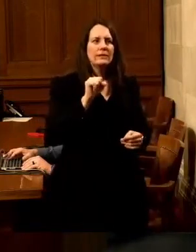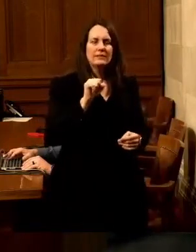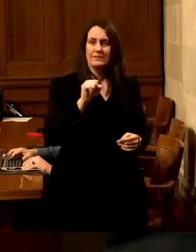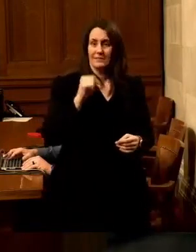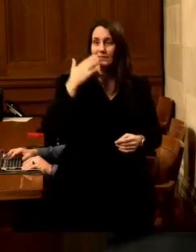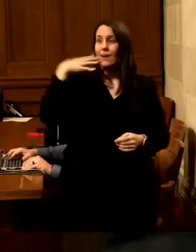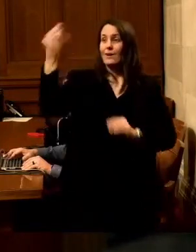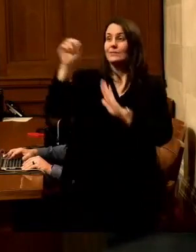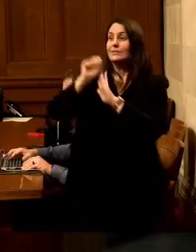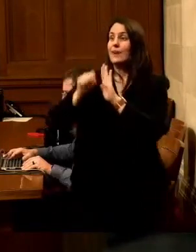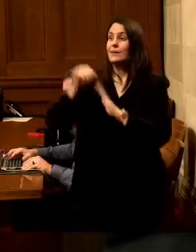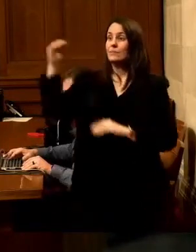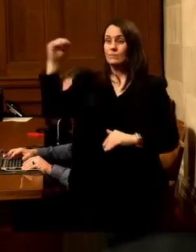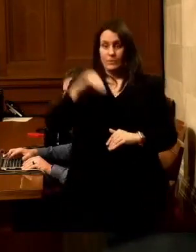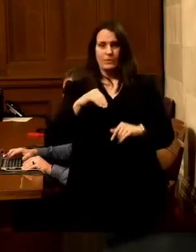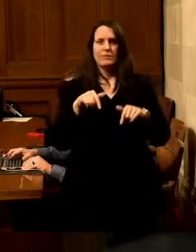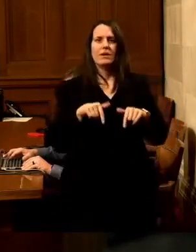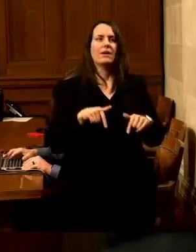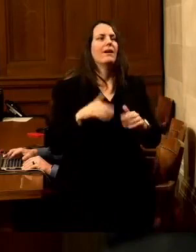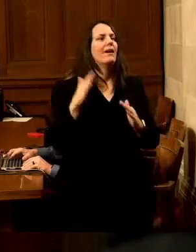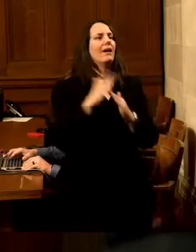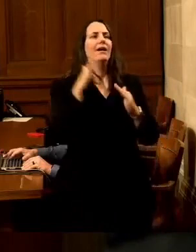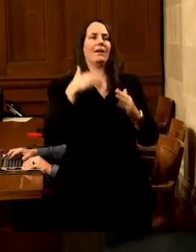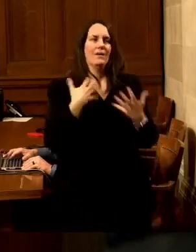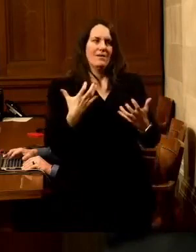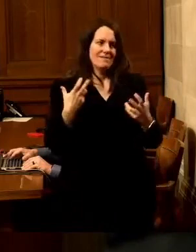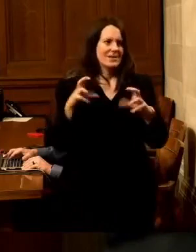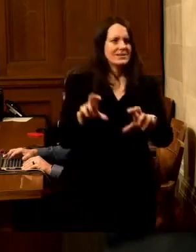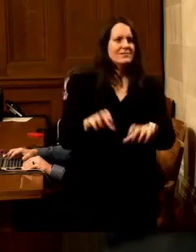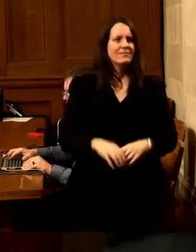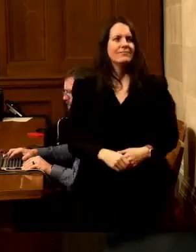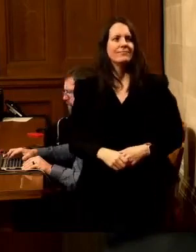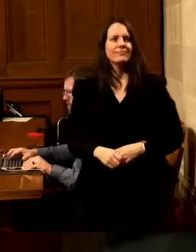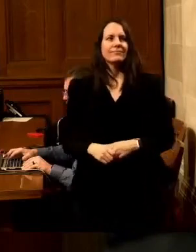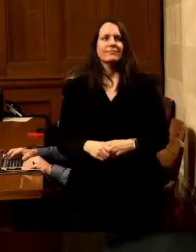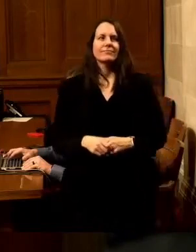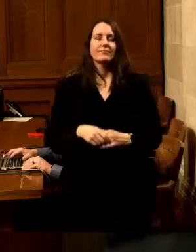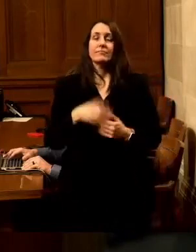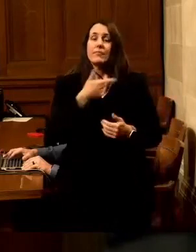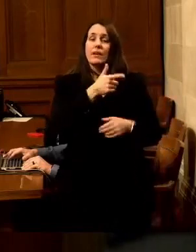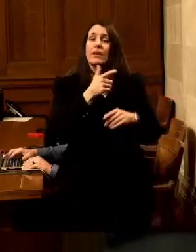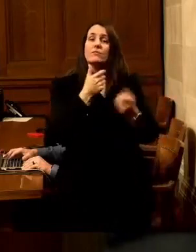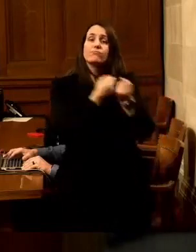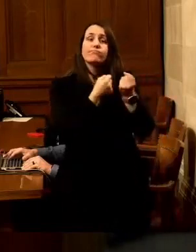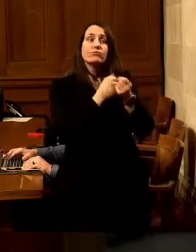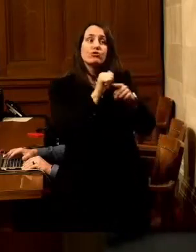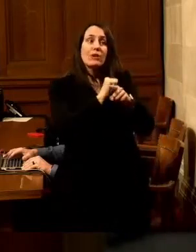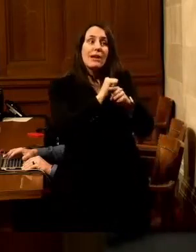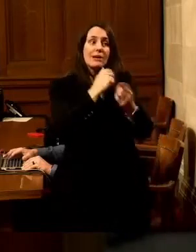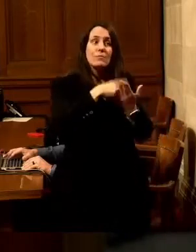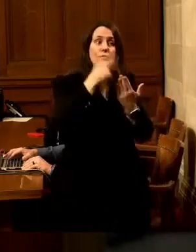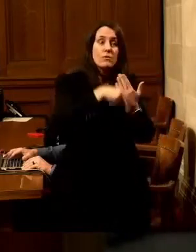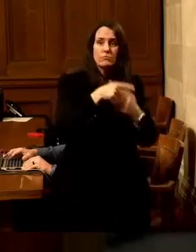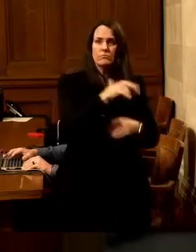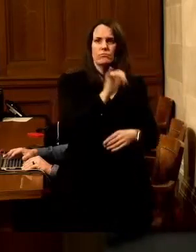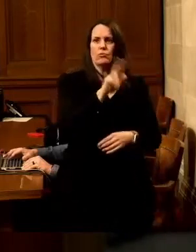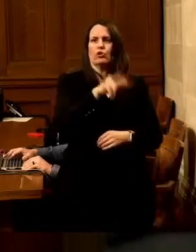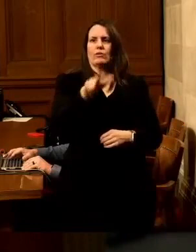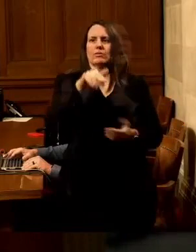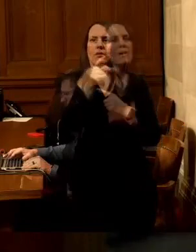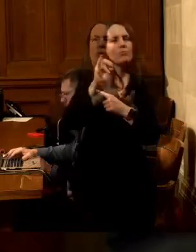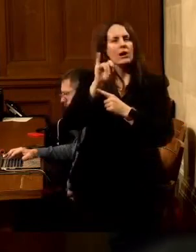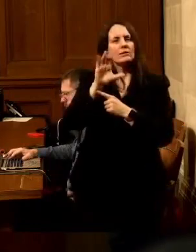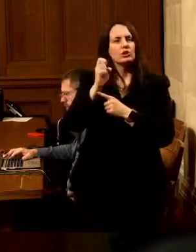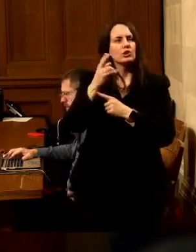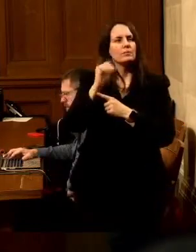investment, we've been able to deliver workforce training and support services to more than 33,000 Wisconsinites across the